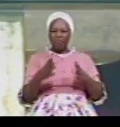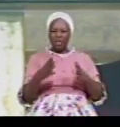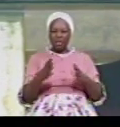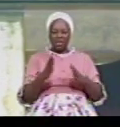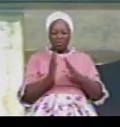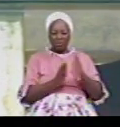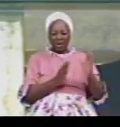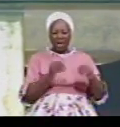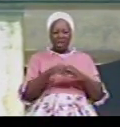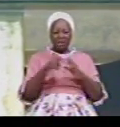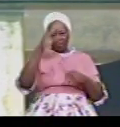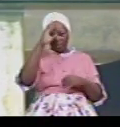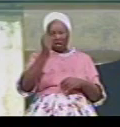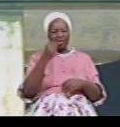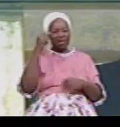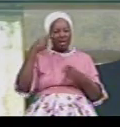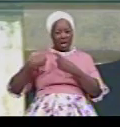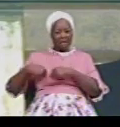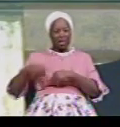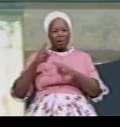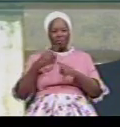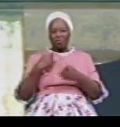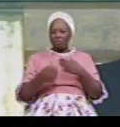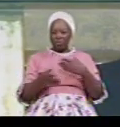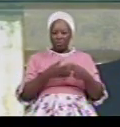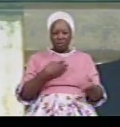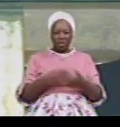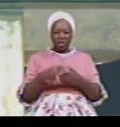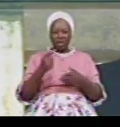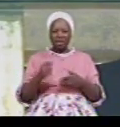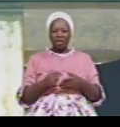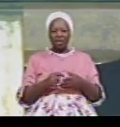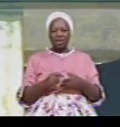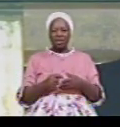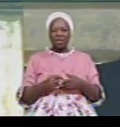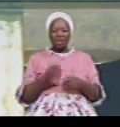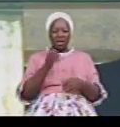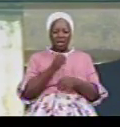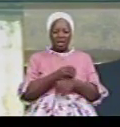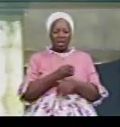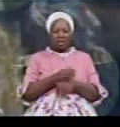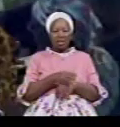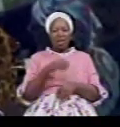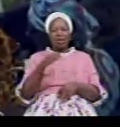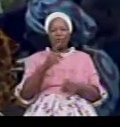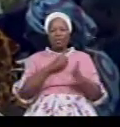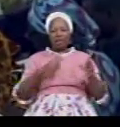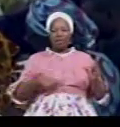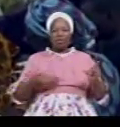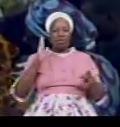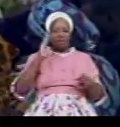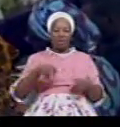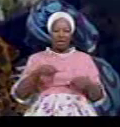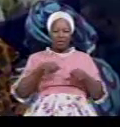heart. Nevertheless, the counsel of the Lord shall stand.